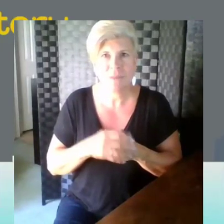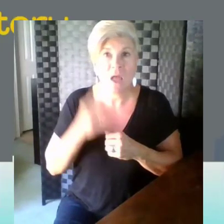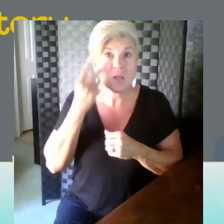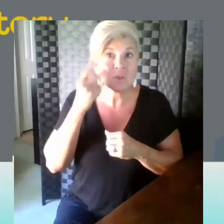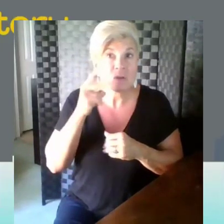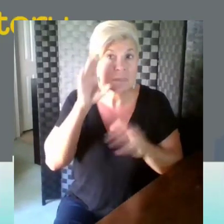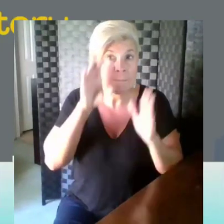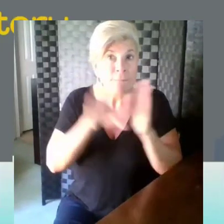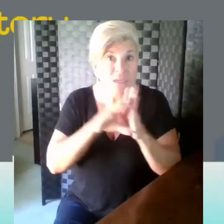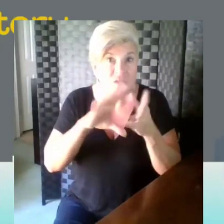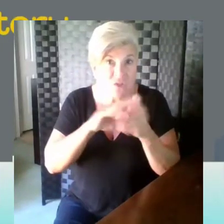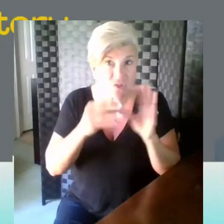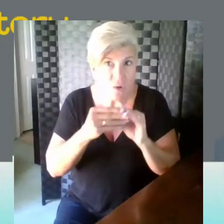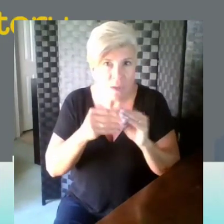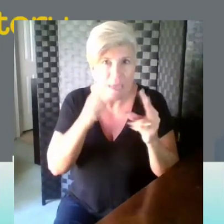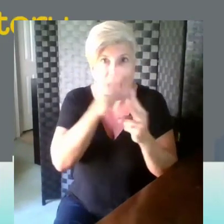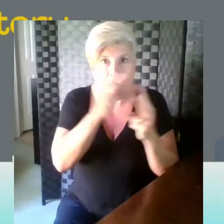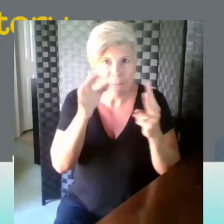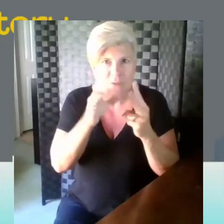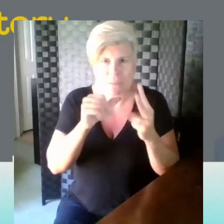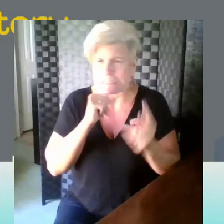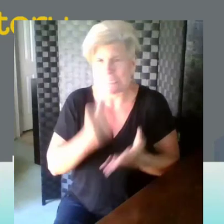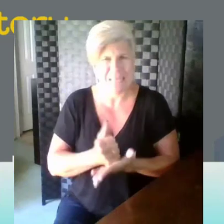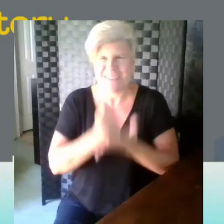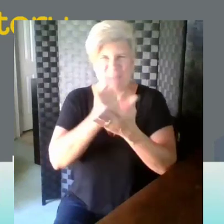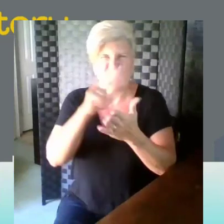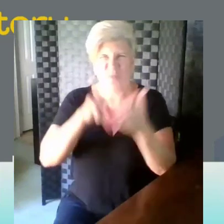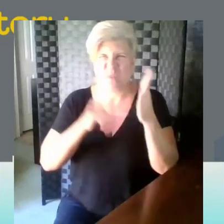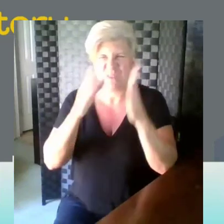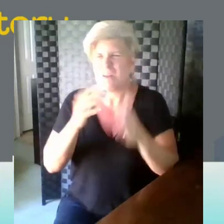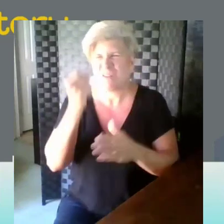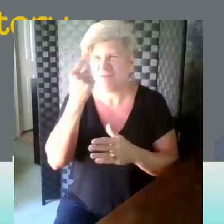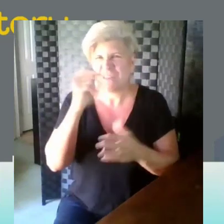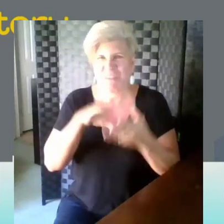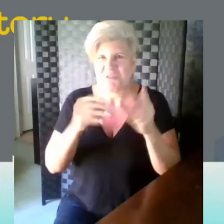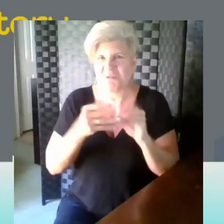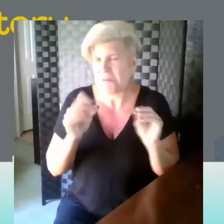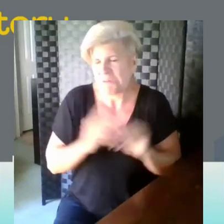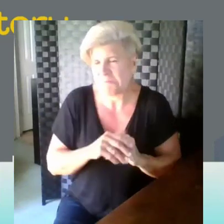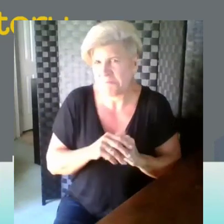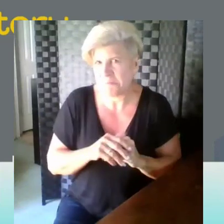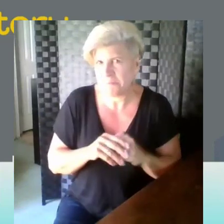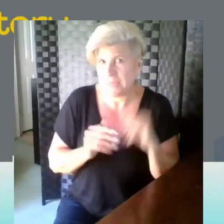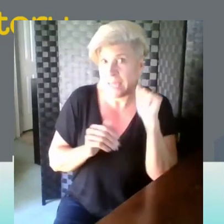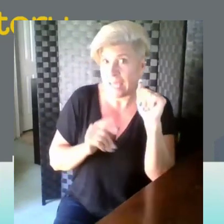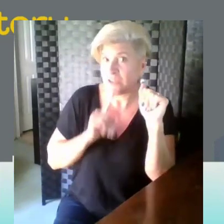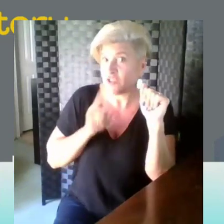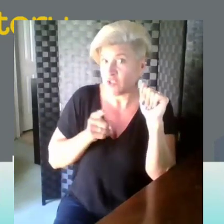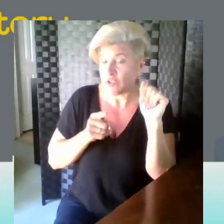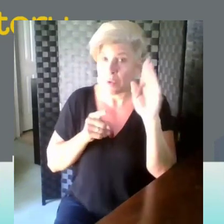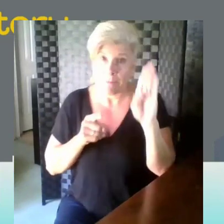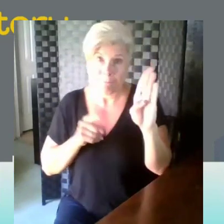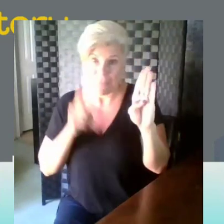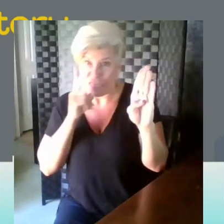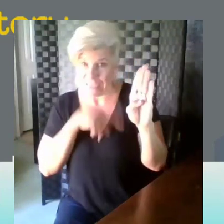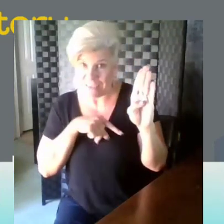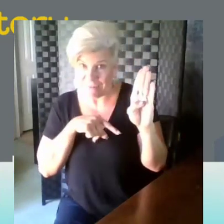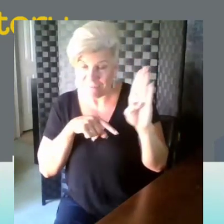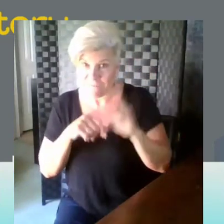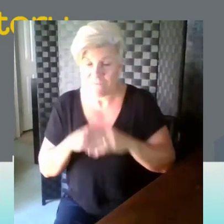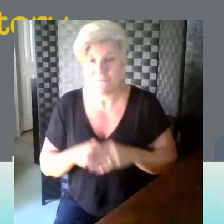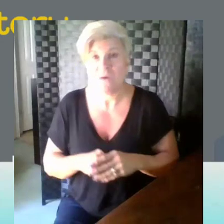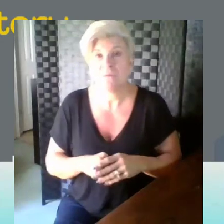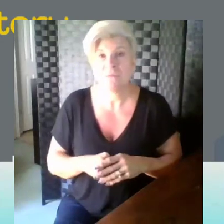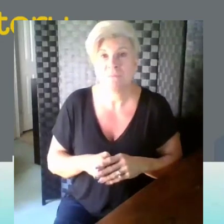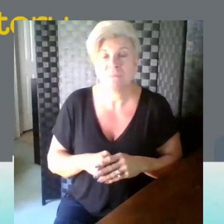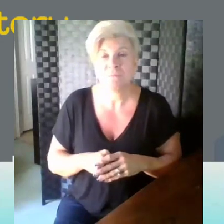Looking at the pictures in a story is optional. It doesn't help the reader understand the story. A, true,